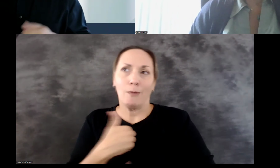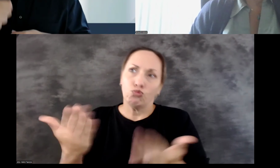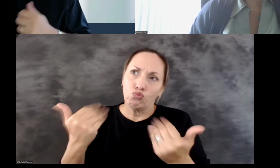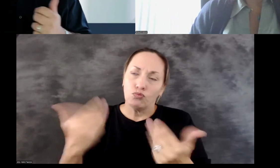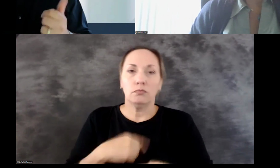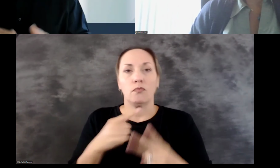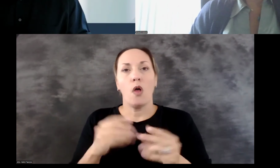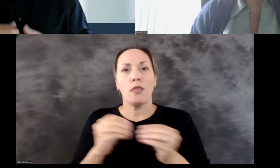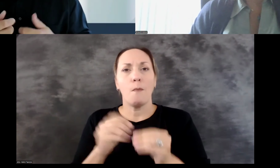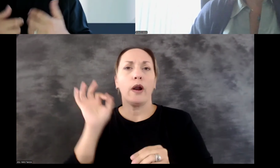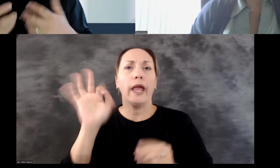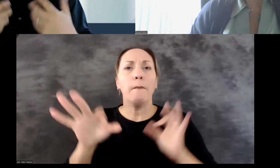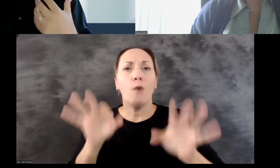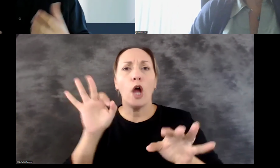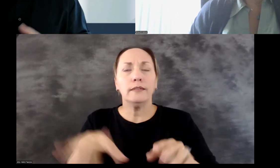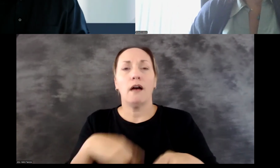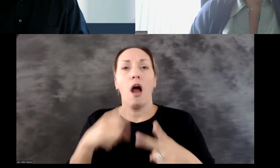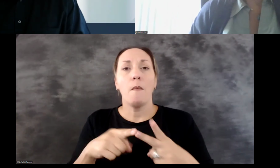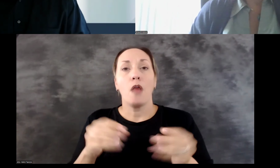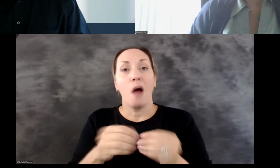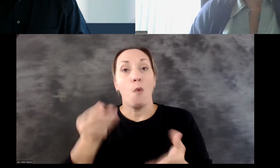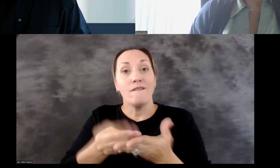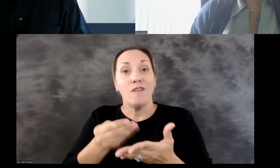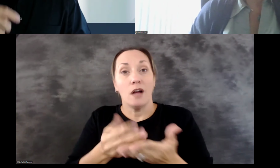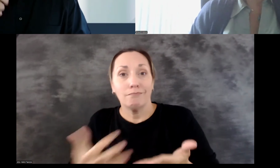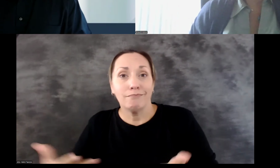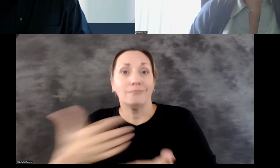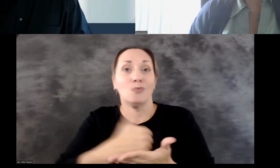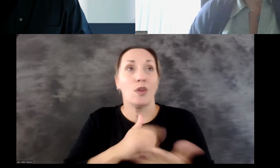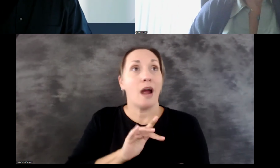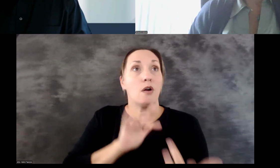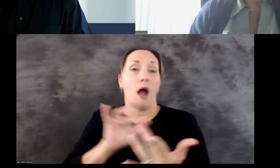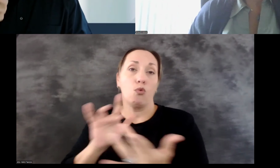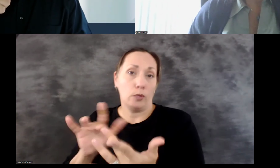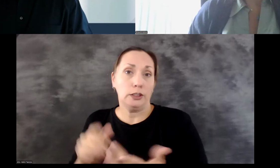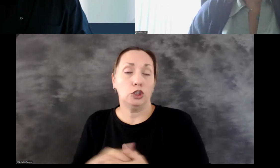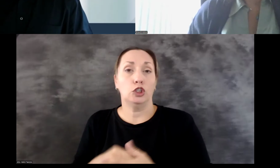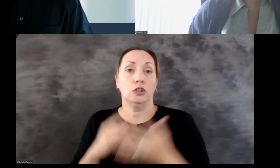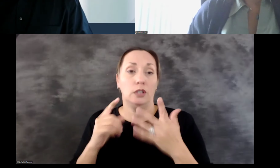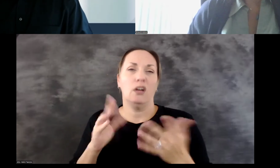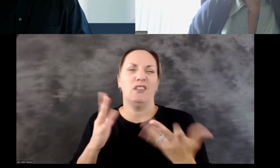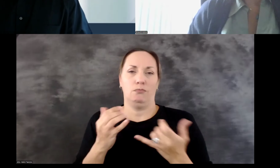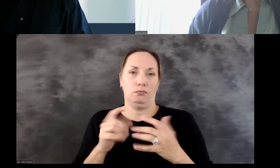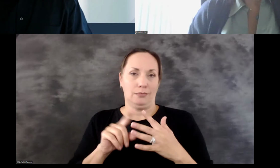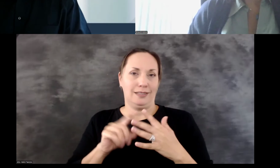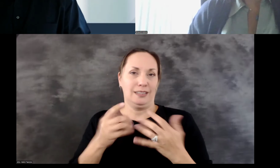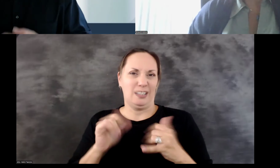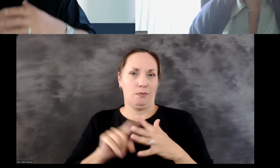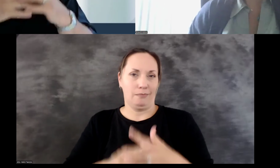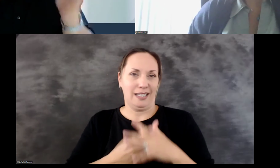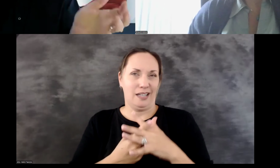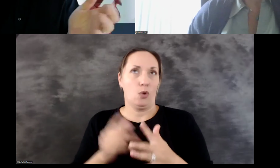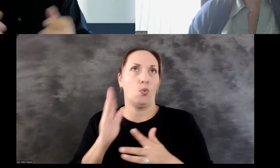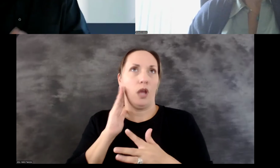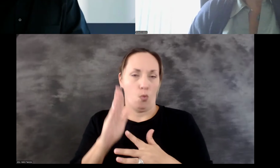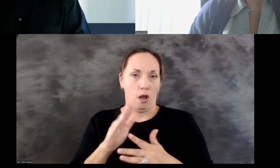the more funds we can raise by our education and outreach efforts that we are beginning, so that we're going to be doing a social media campaign to